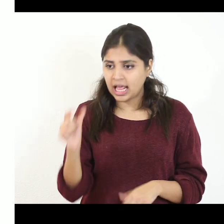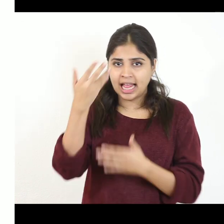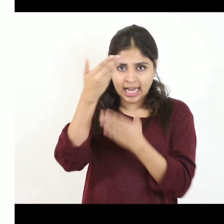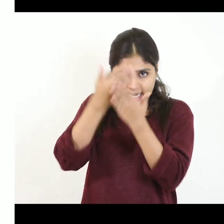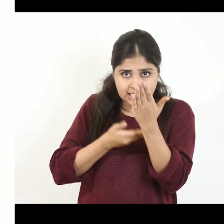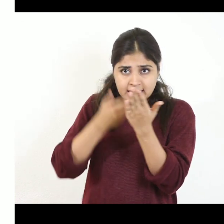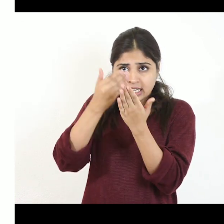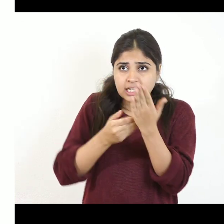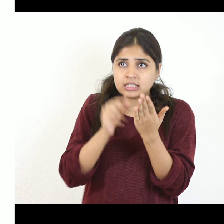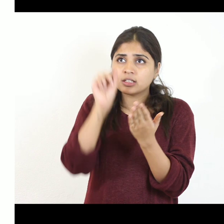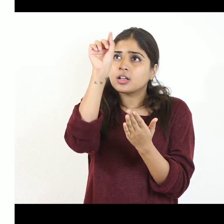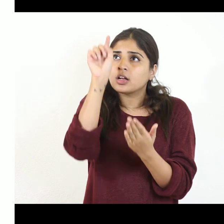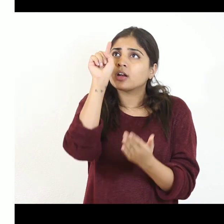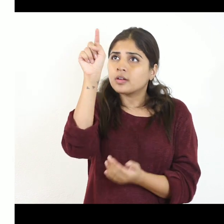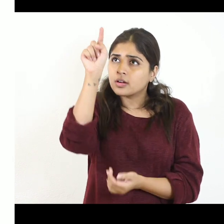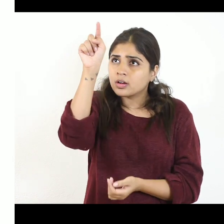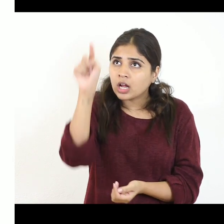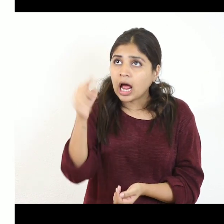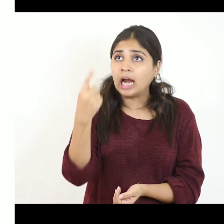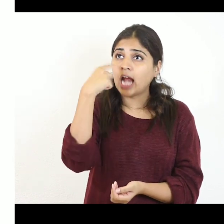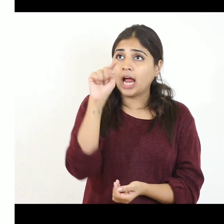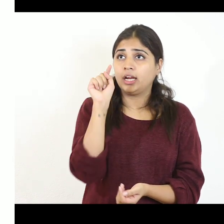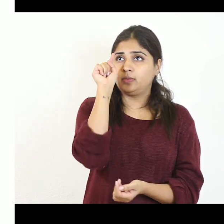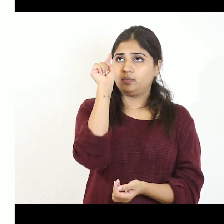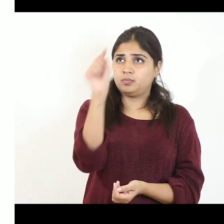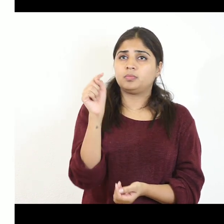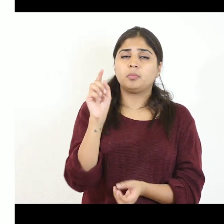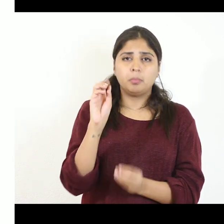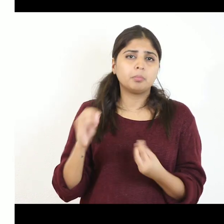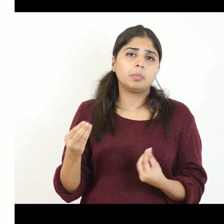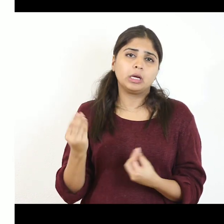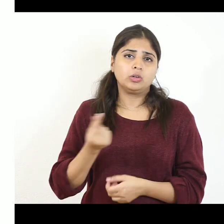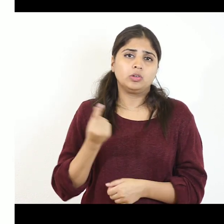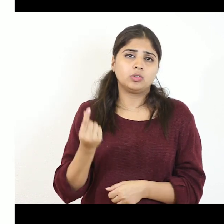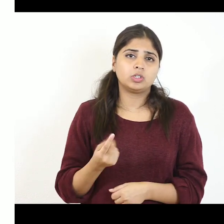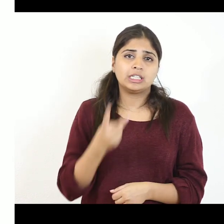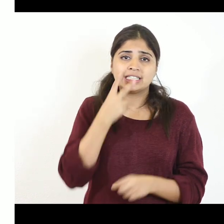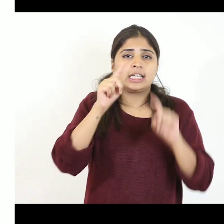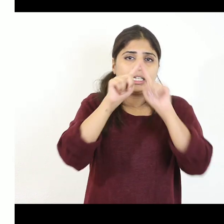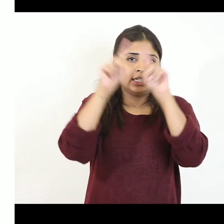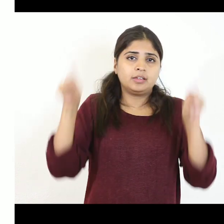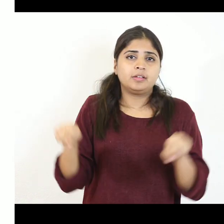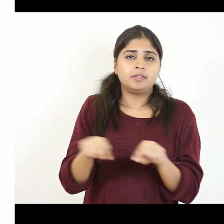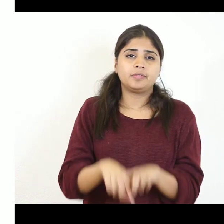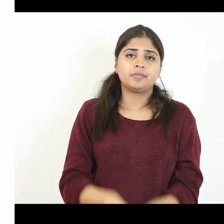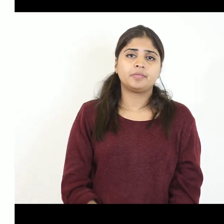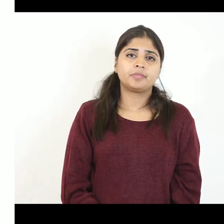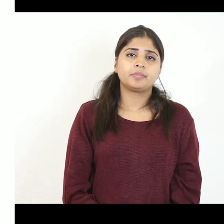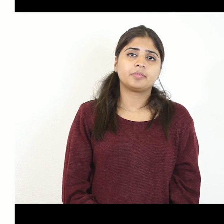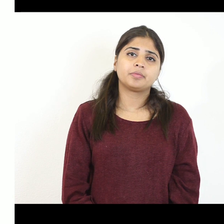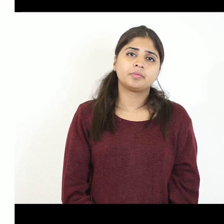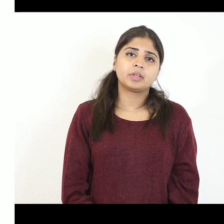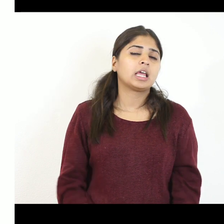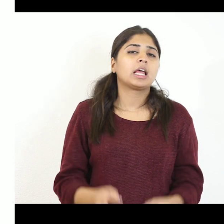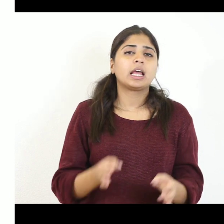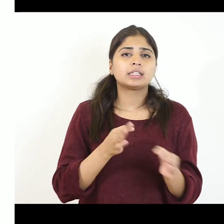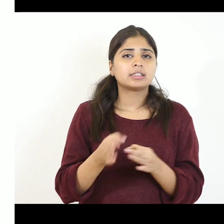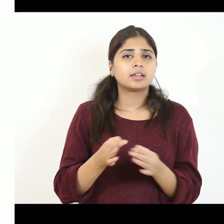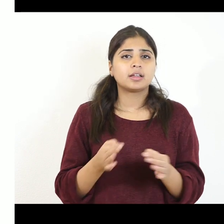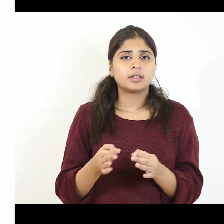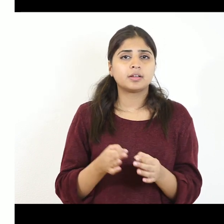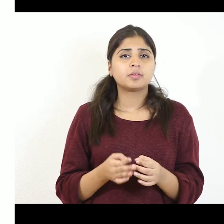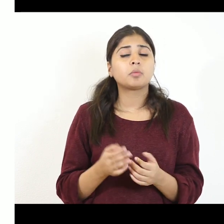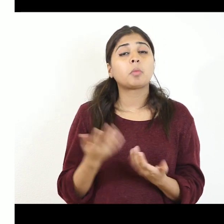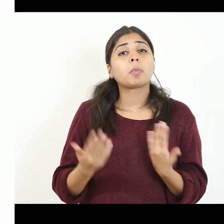see on the computer screen. For example, you may be asked to select the customer source of sale from a list of